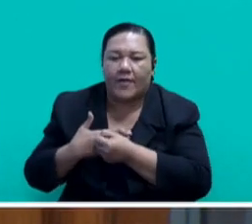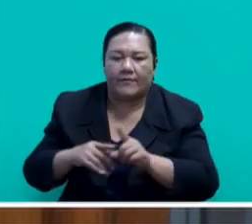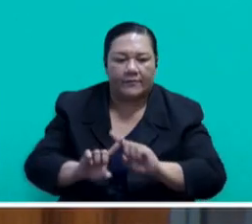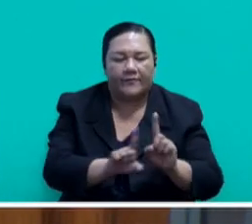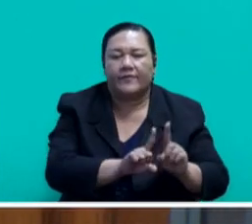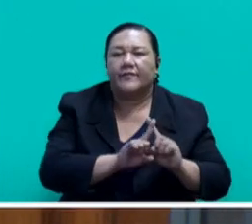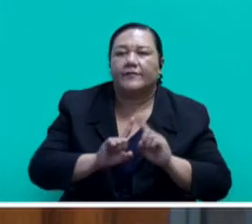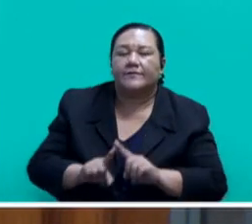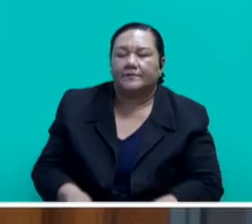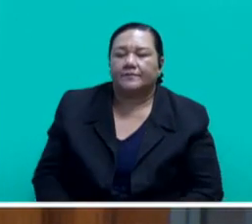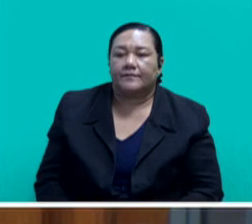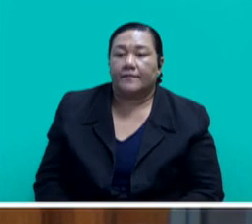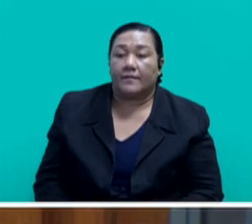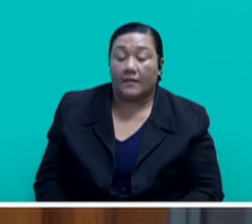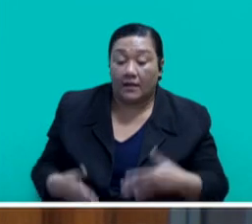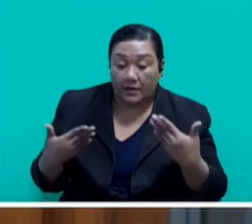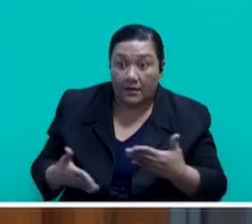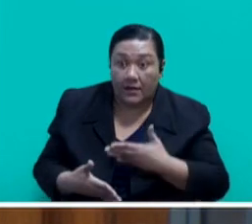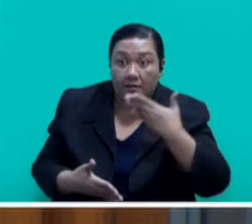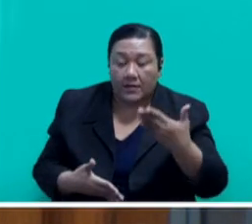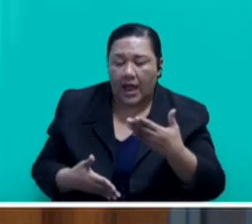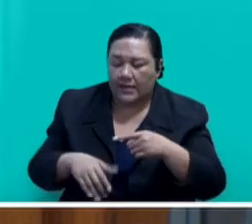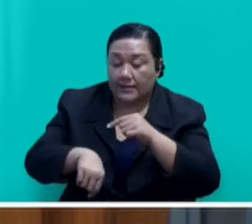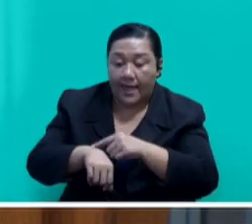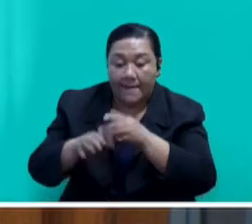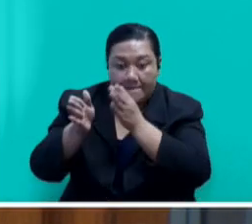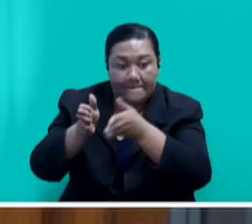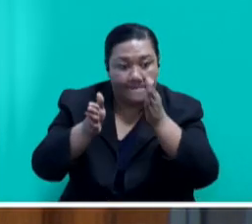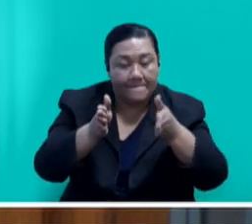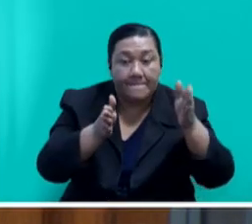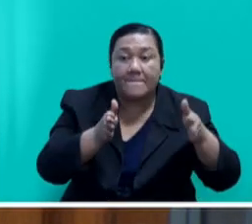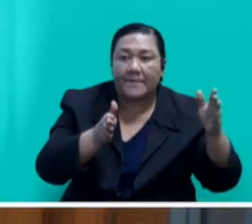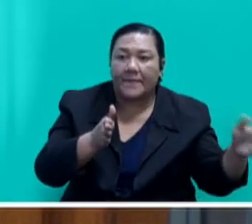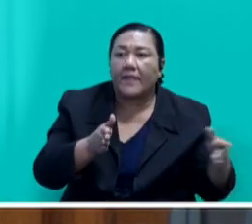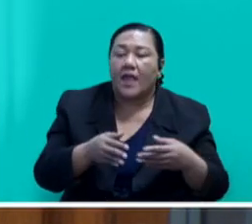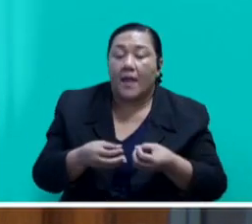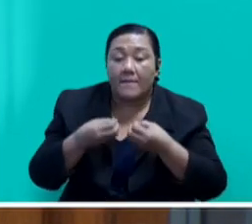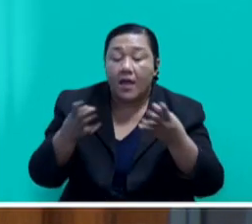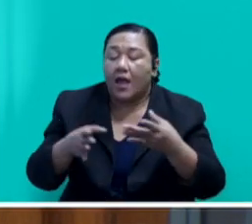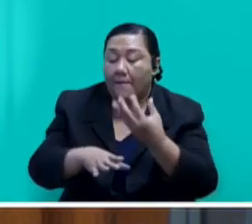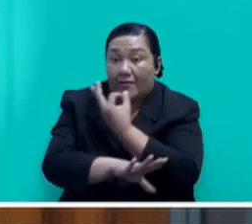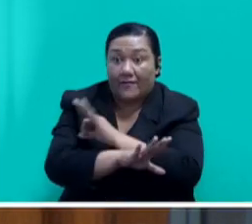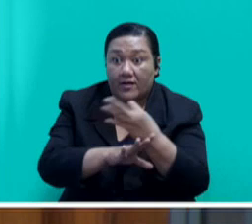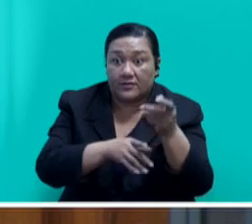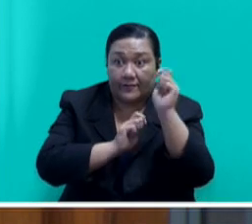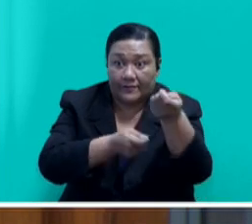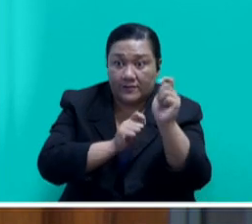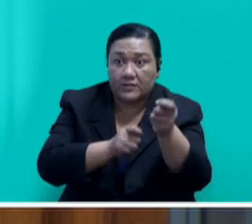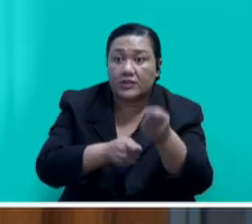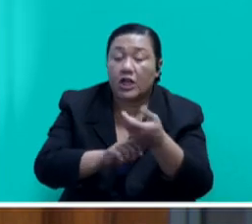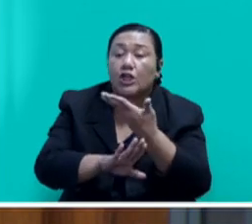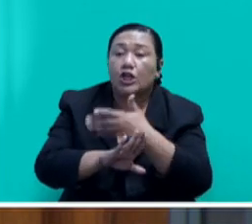the interest of time, I will focus my response to the Fisheries and Forestry Initiative that have been newly